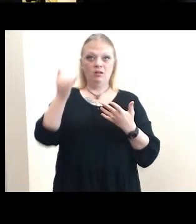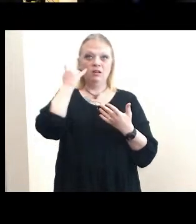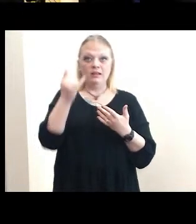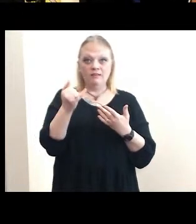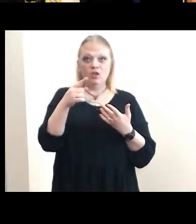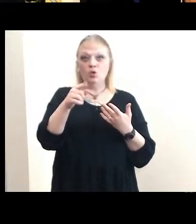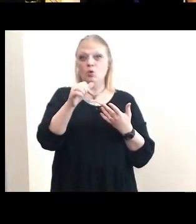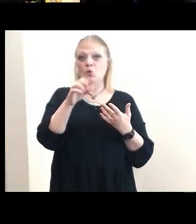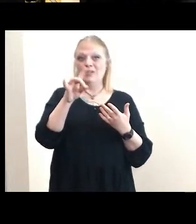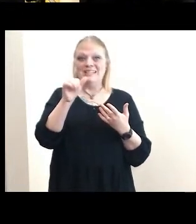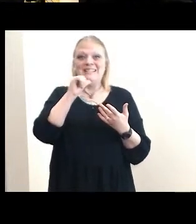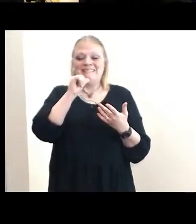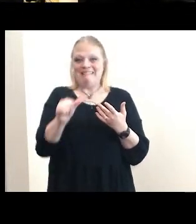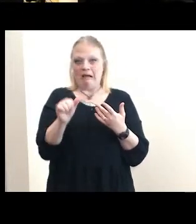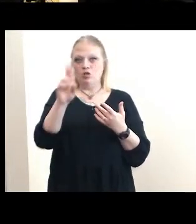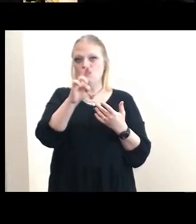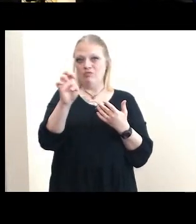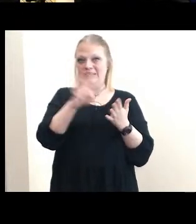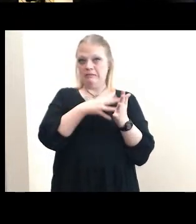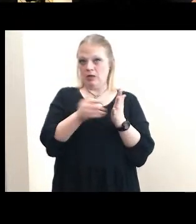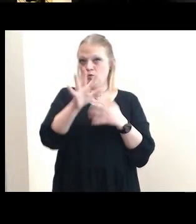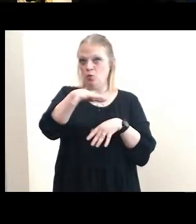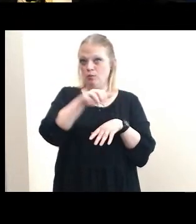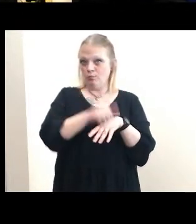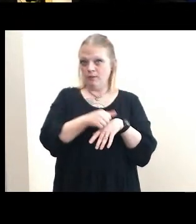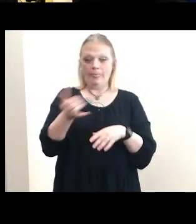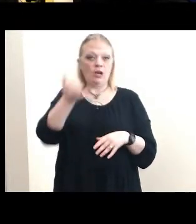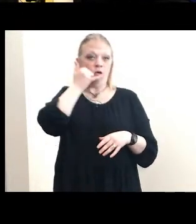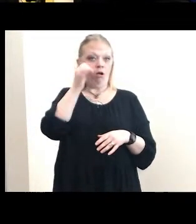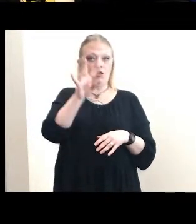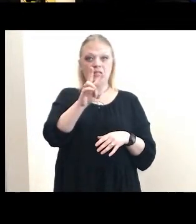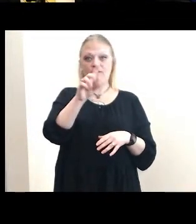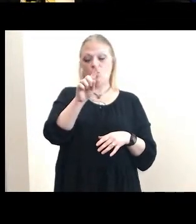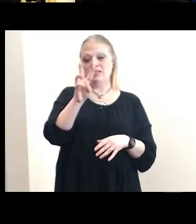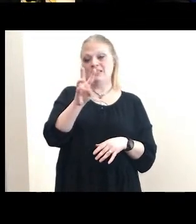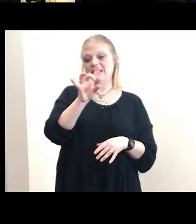not reschedule your appointment, you can call us at